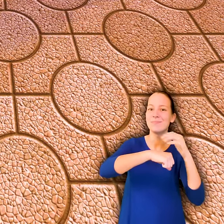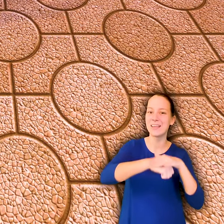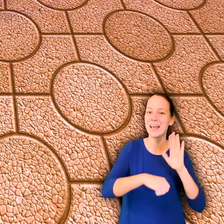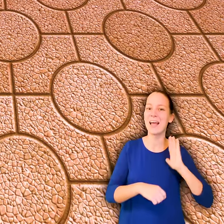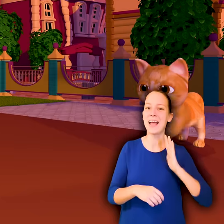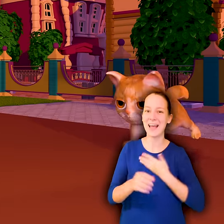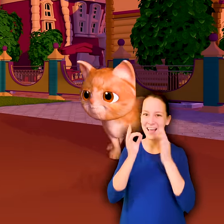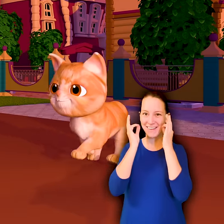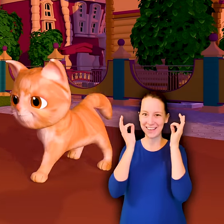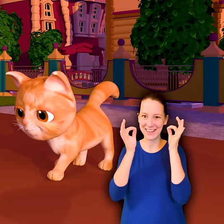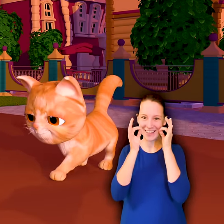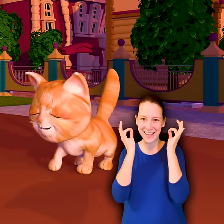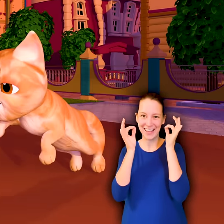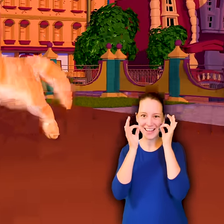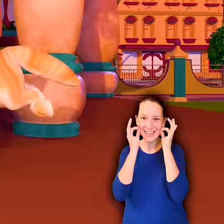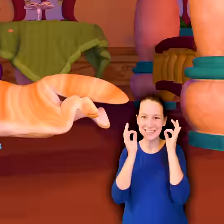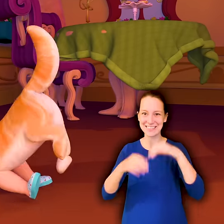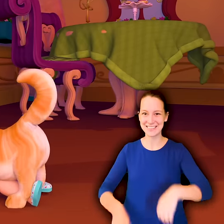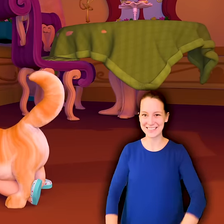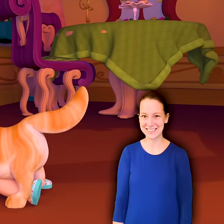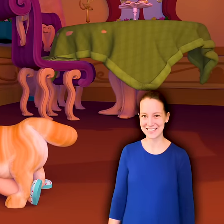our little cat